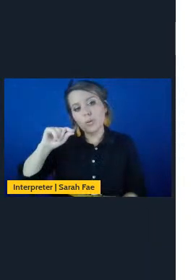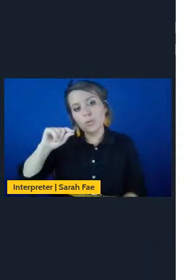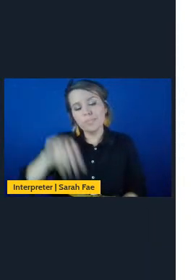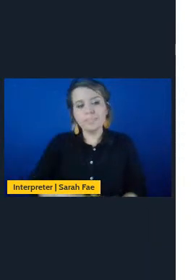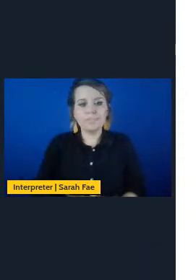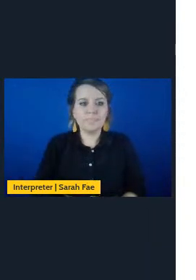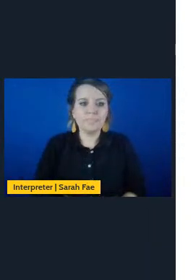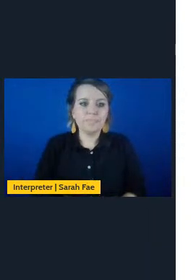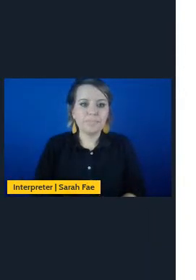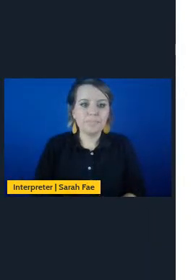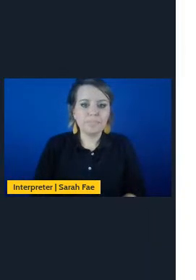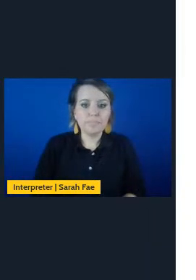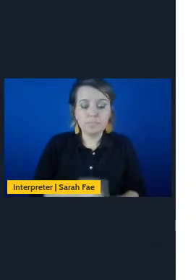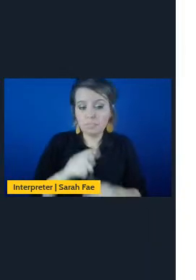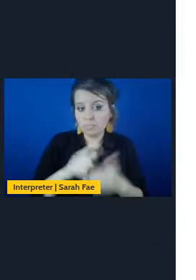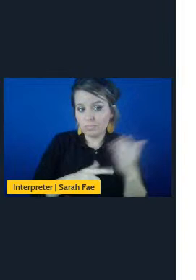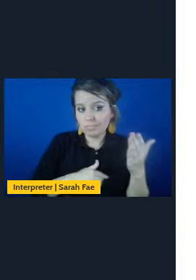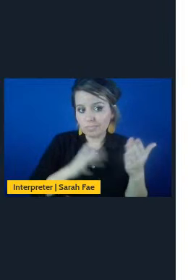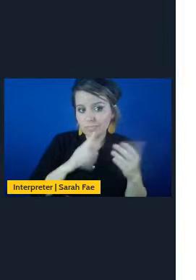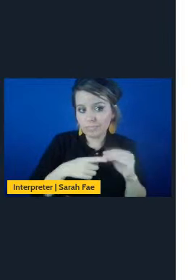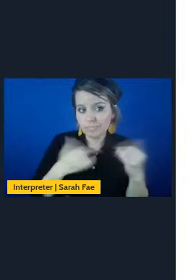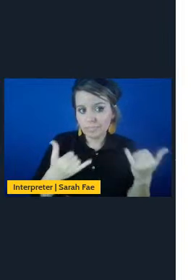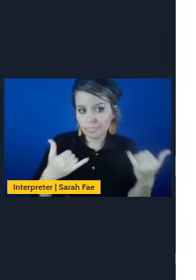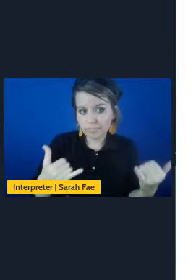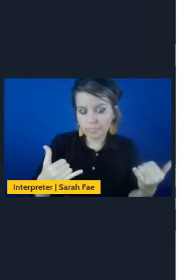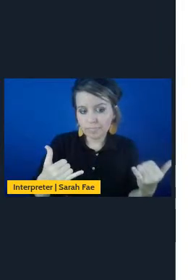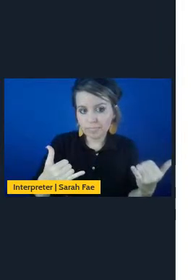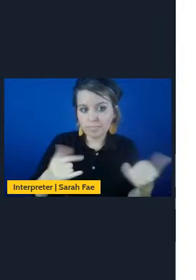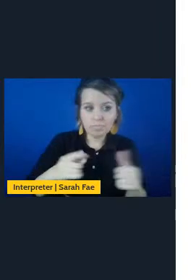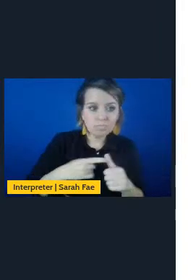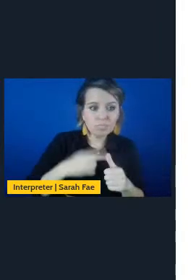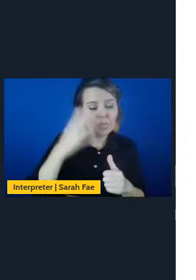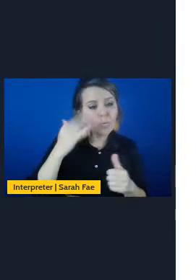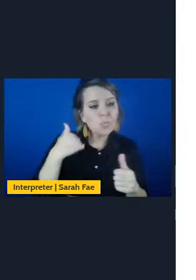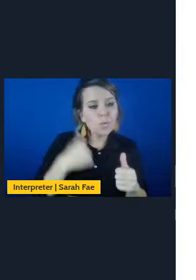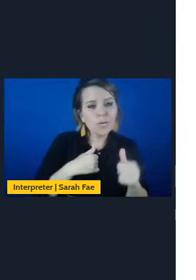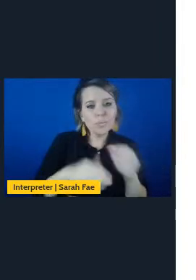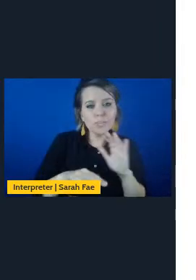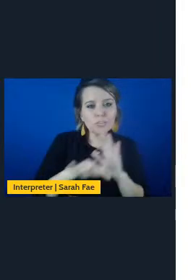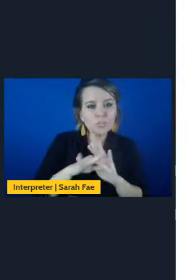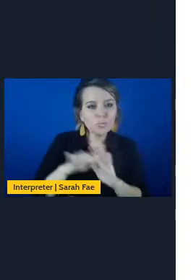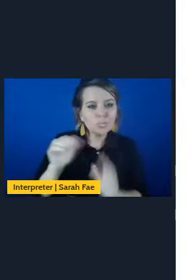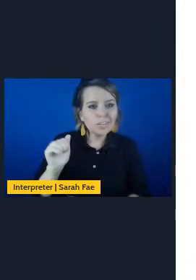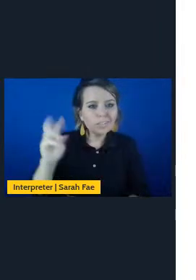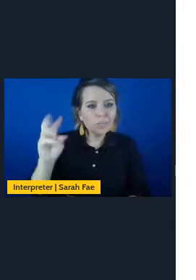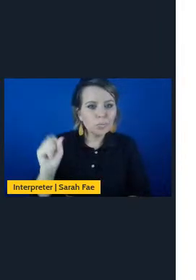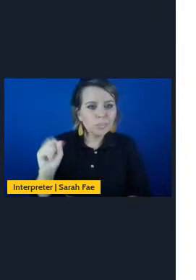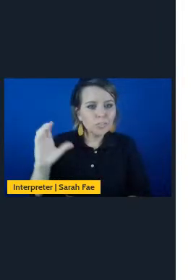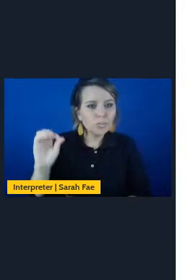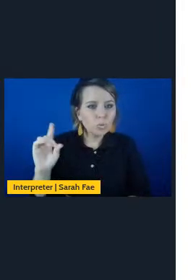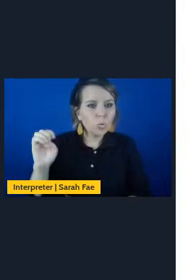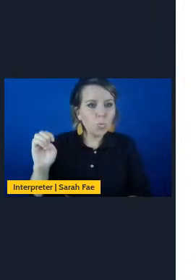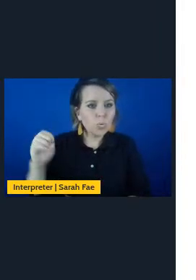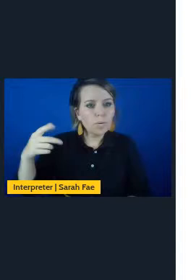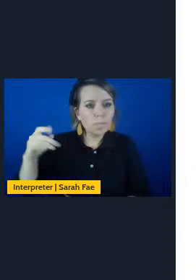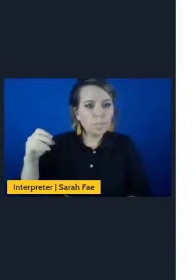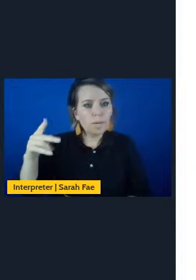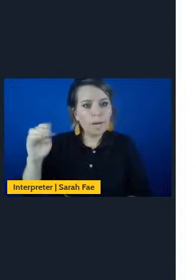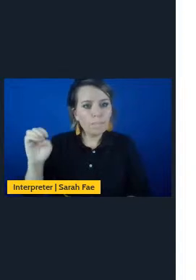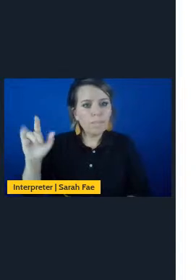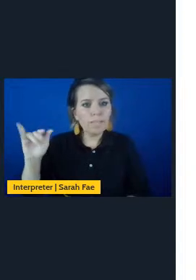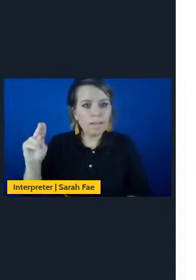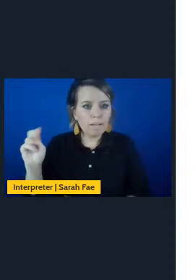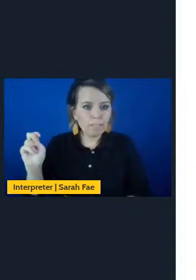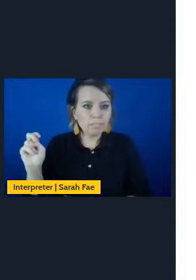What I will be talking about is firstly why we choose Code Pipeline as our CI/CD solution, and